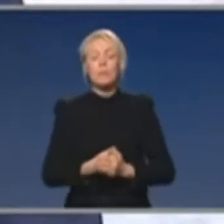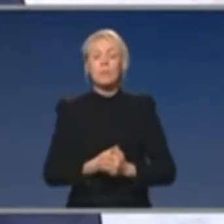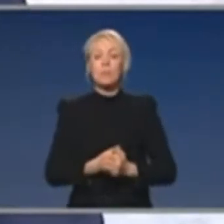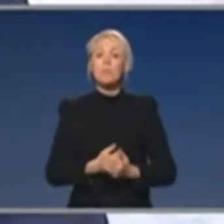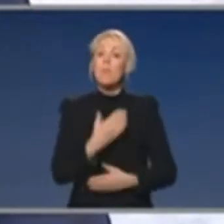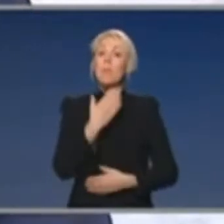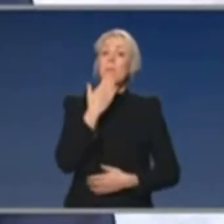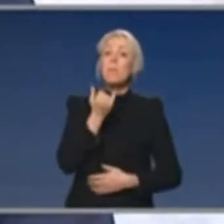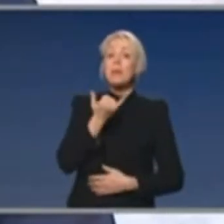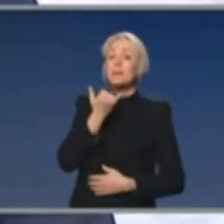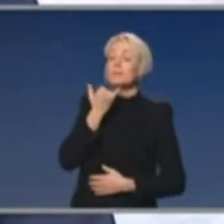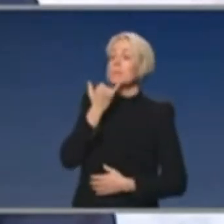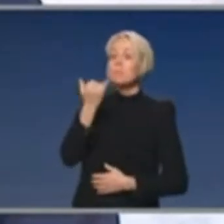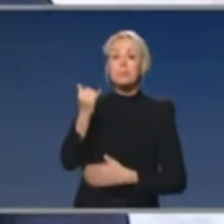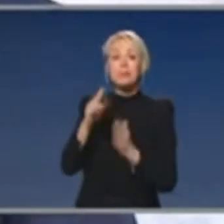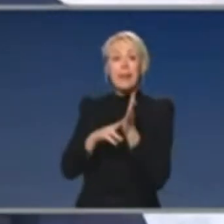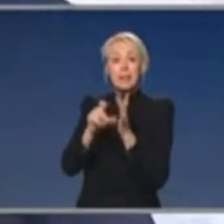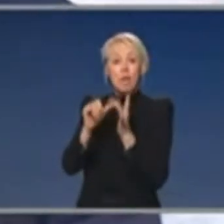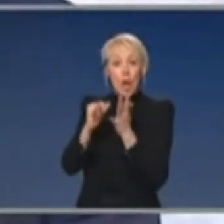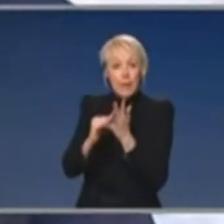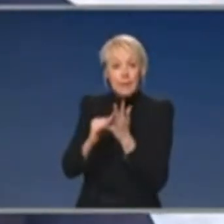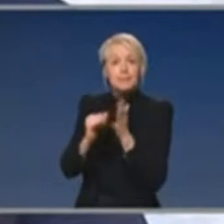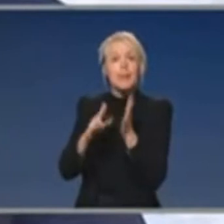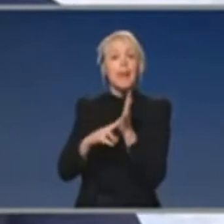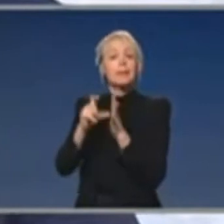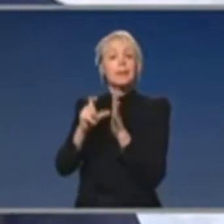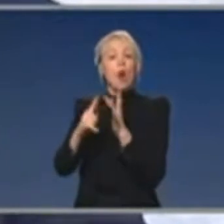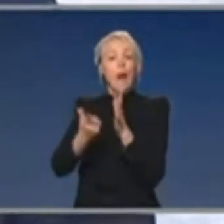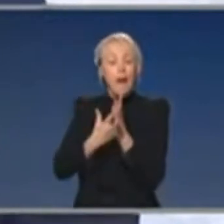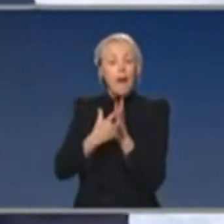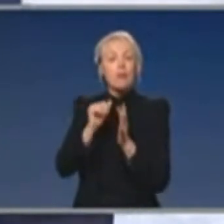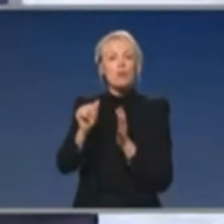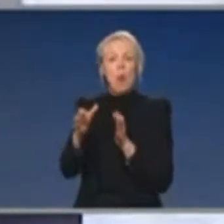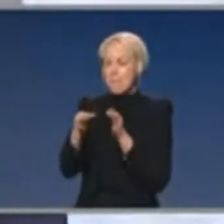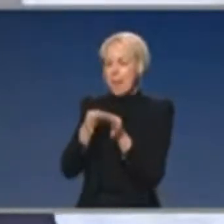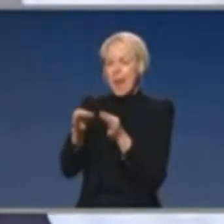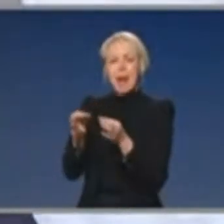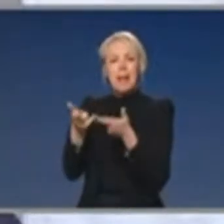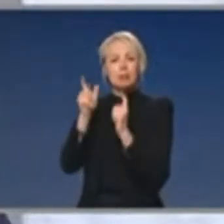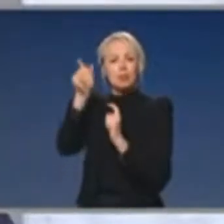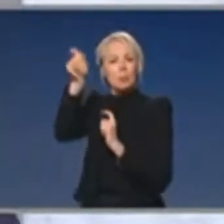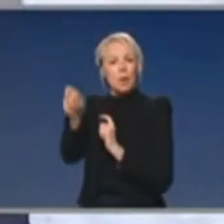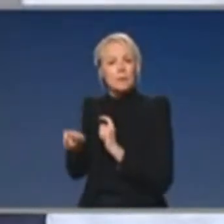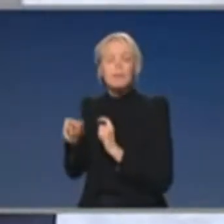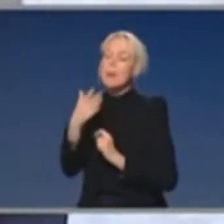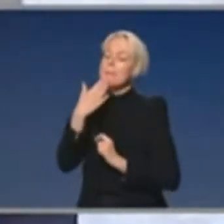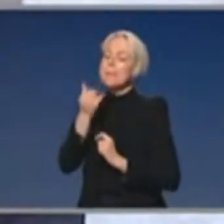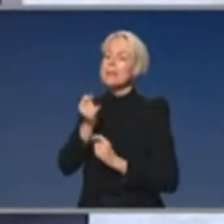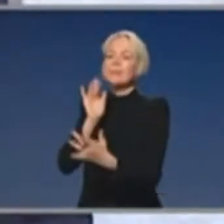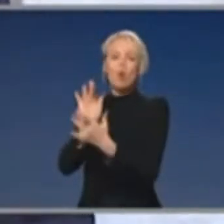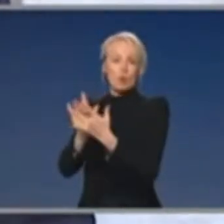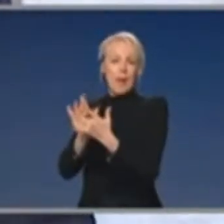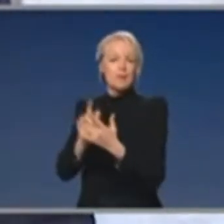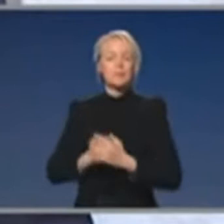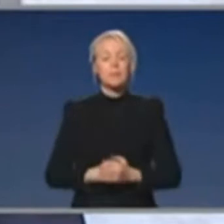their needs with their provider or contact the NDIA to seek assistance. What this means is that if a family normally had a